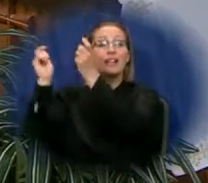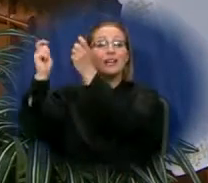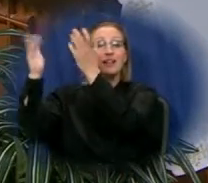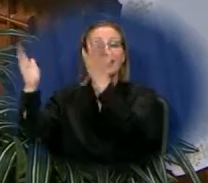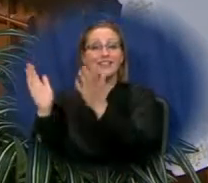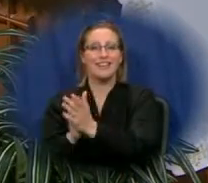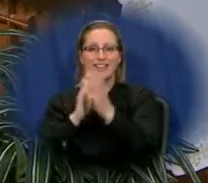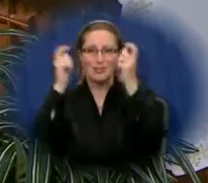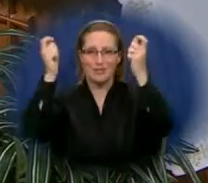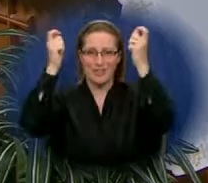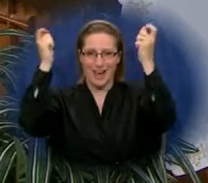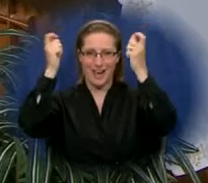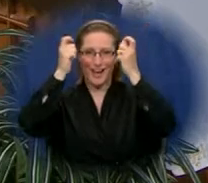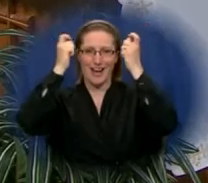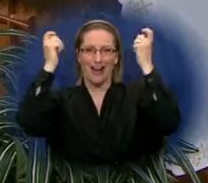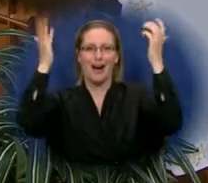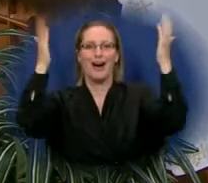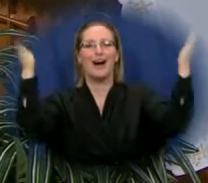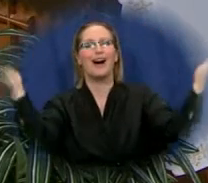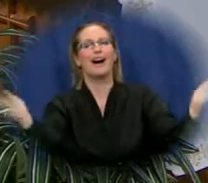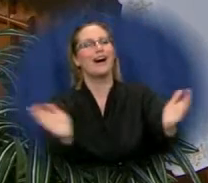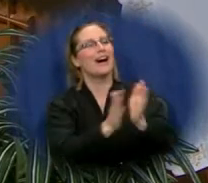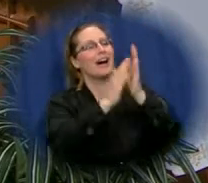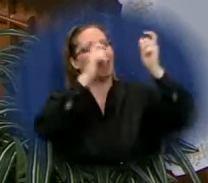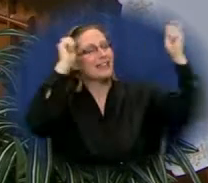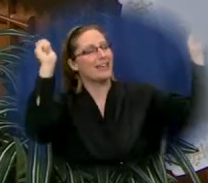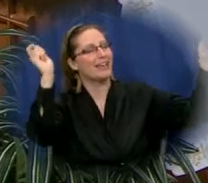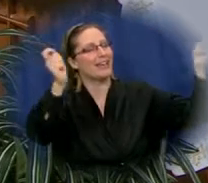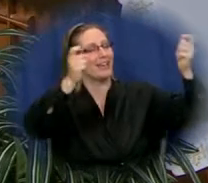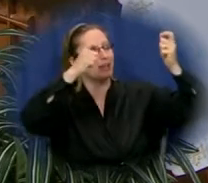Hallelujah, hallelujah,